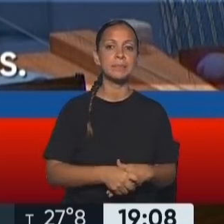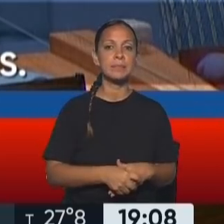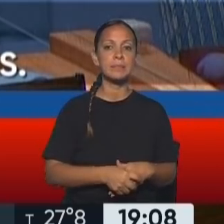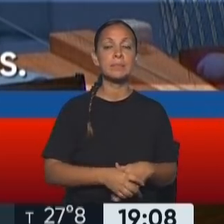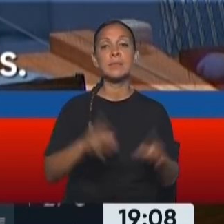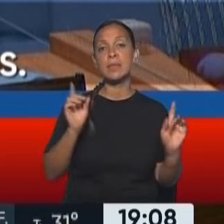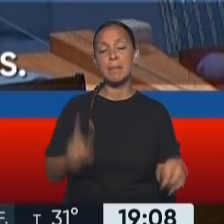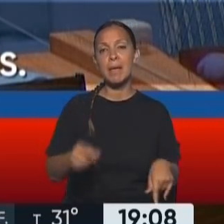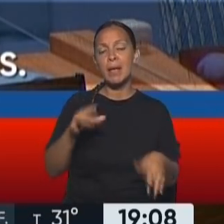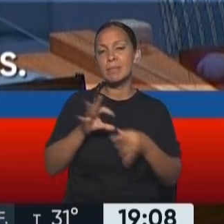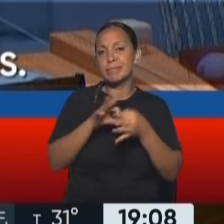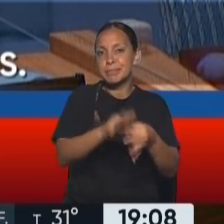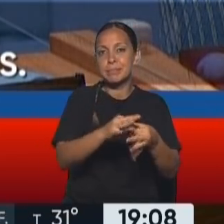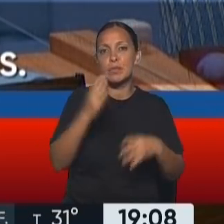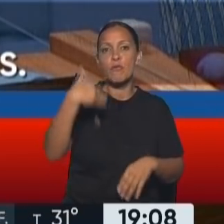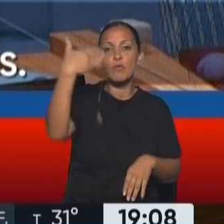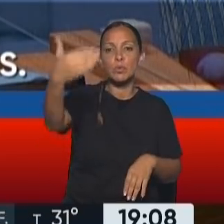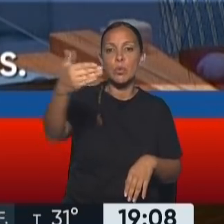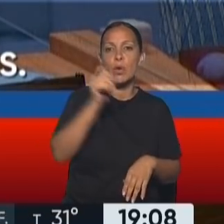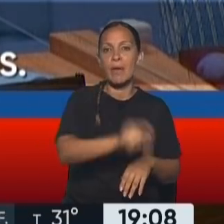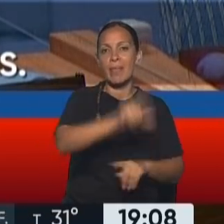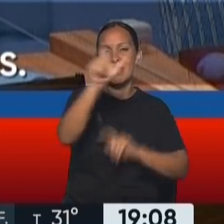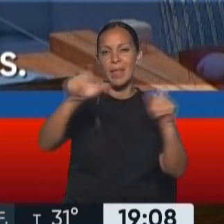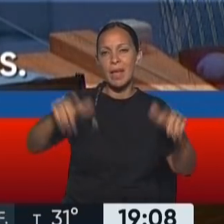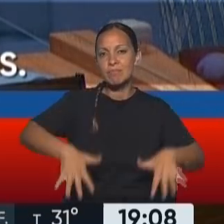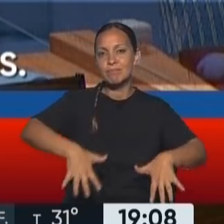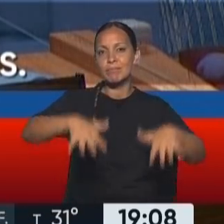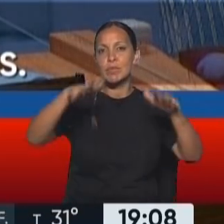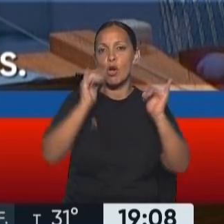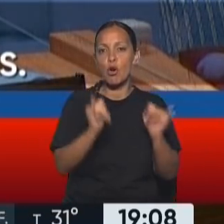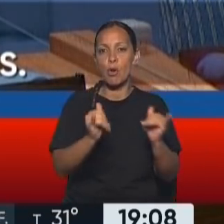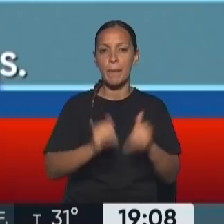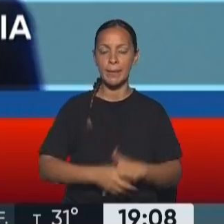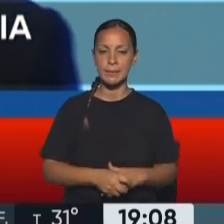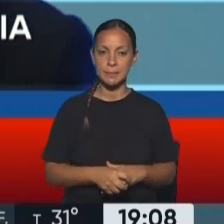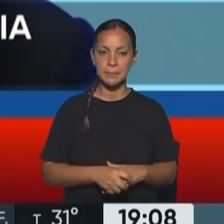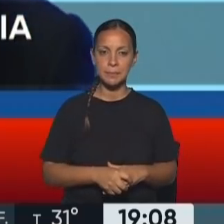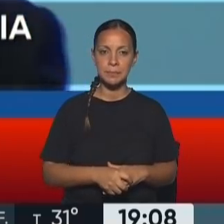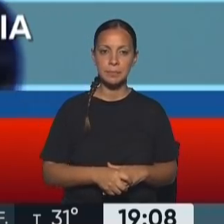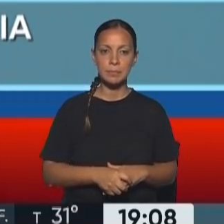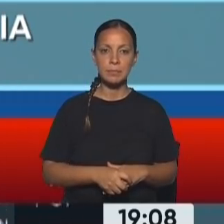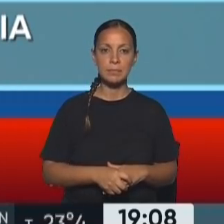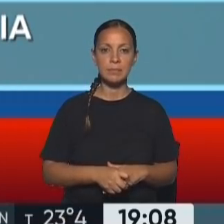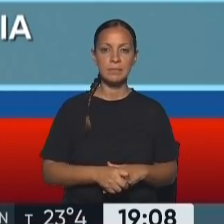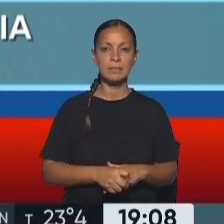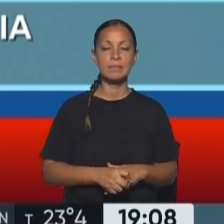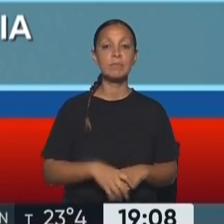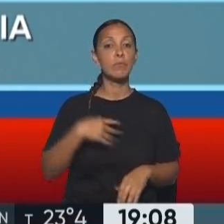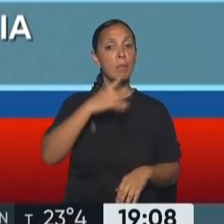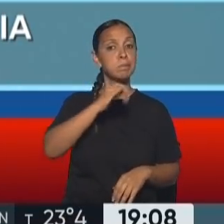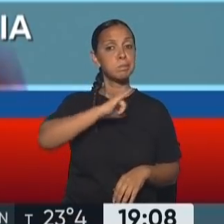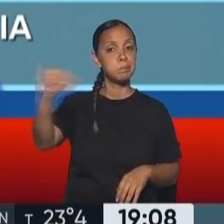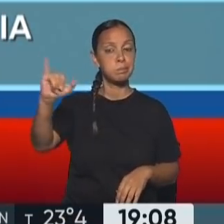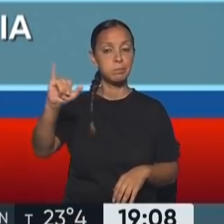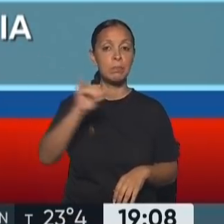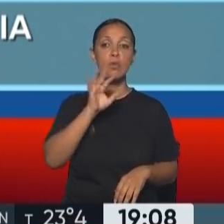and finally, it is the future of the next generations. I have indicated to